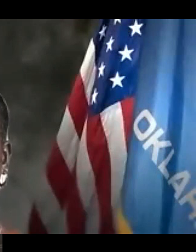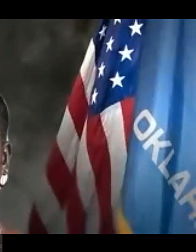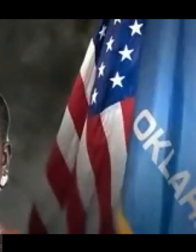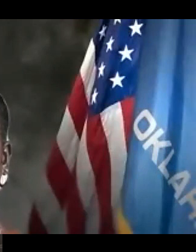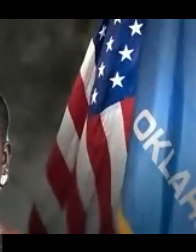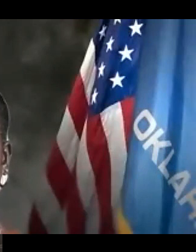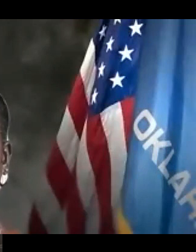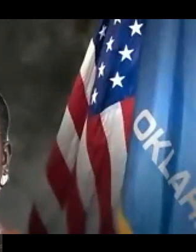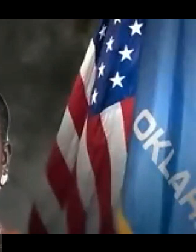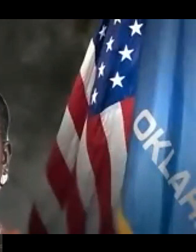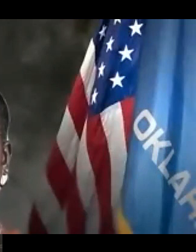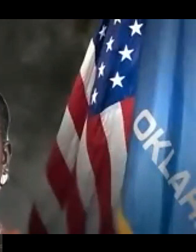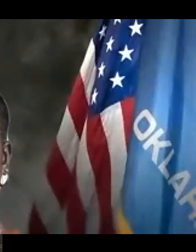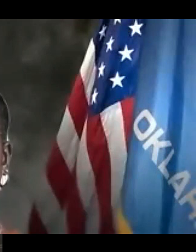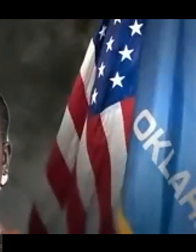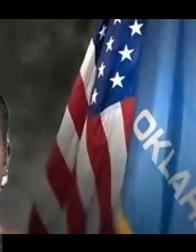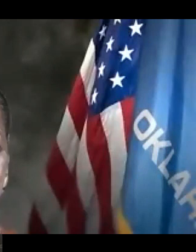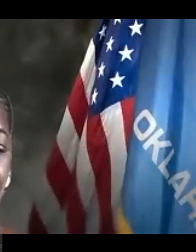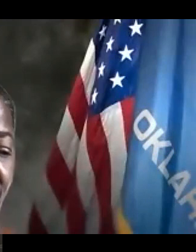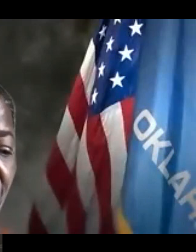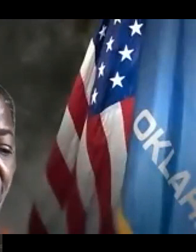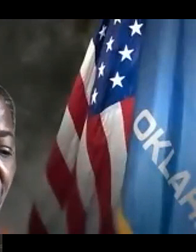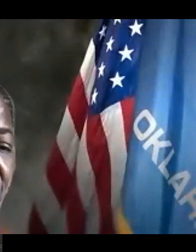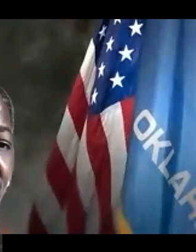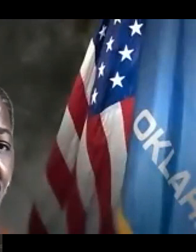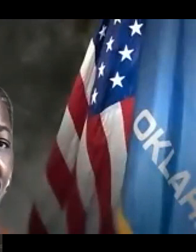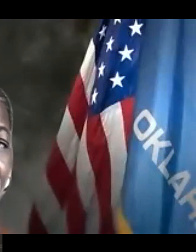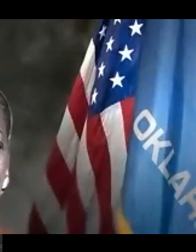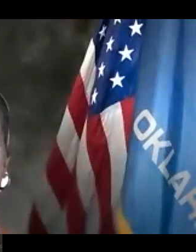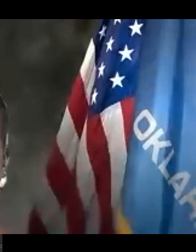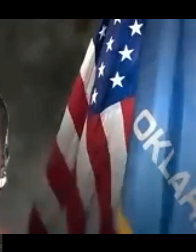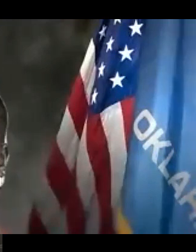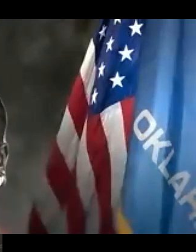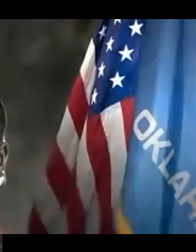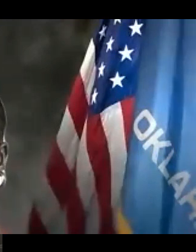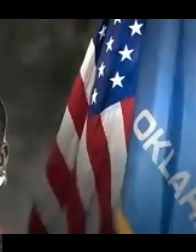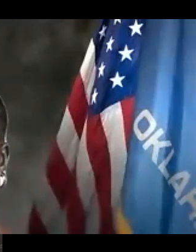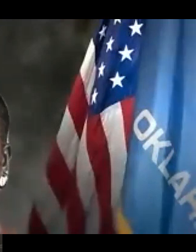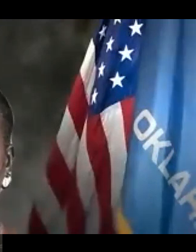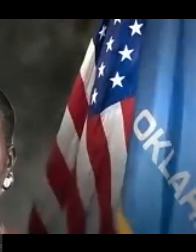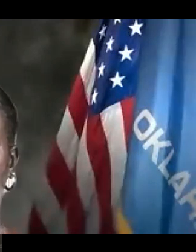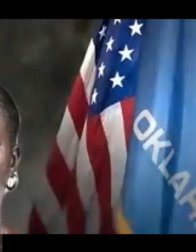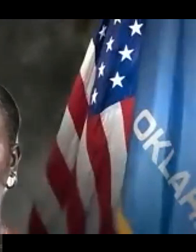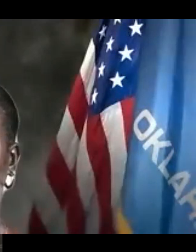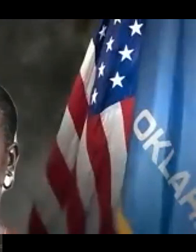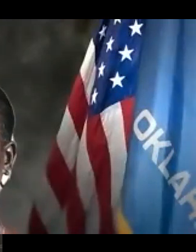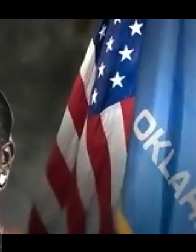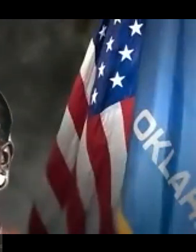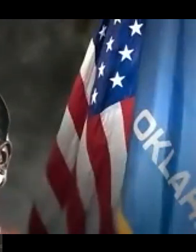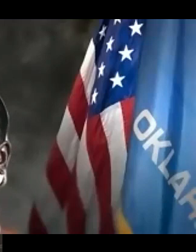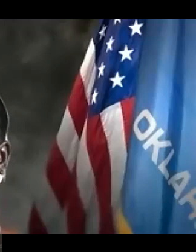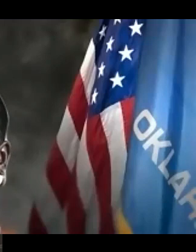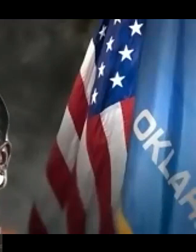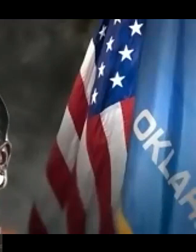the family's needs are and move them from the Family Assessment Center to meet those needs. That's why we're building the Family Crisis Center, the